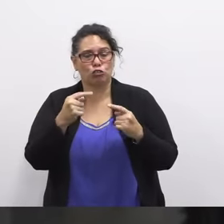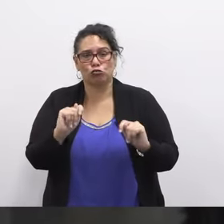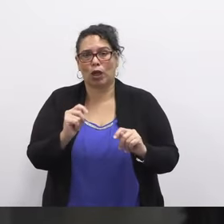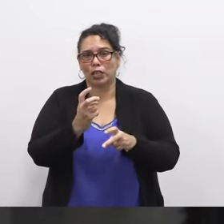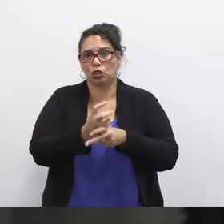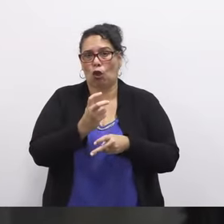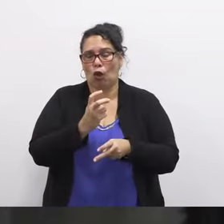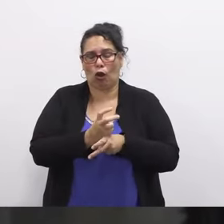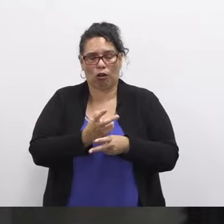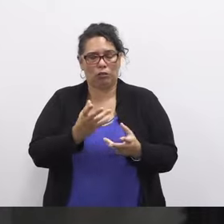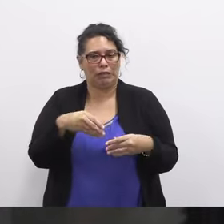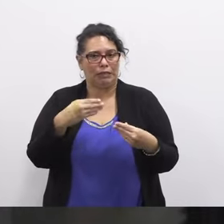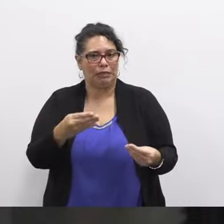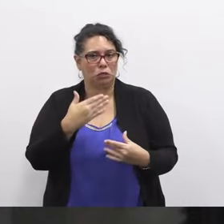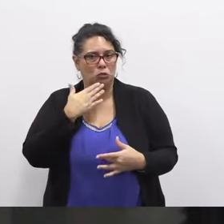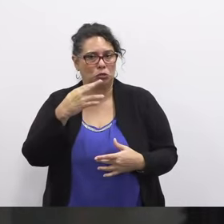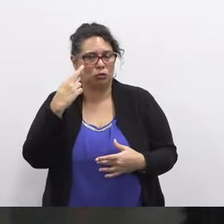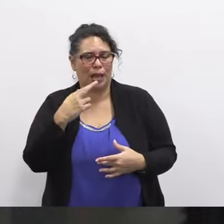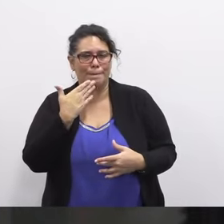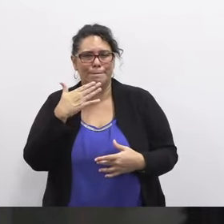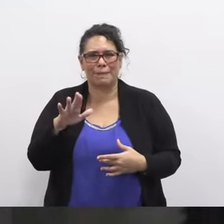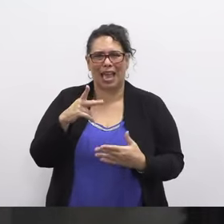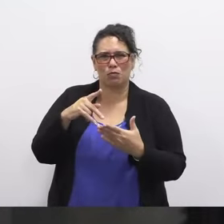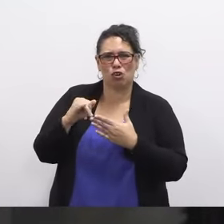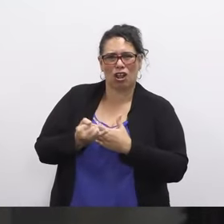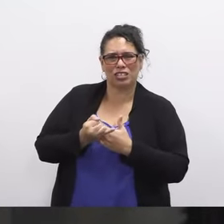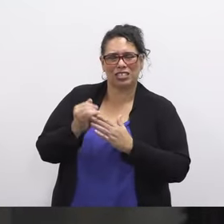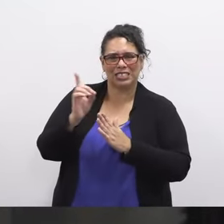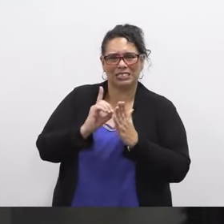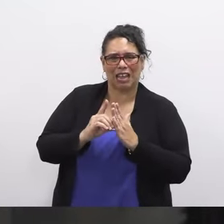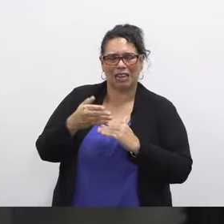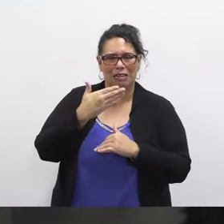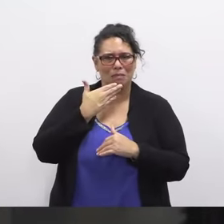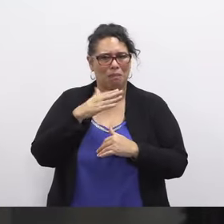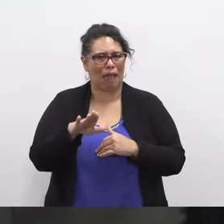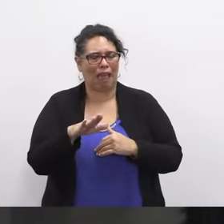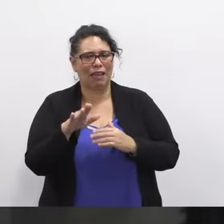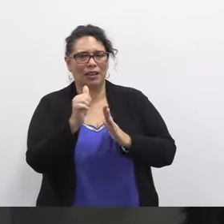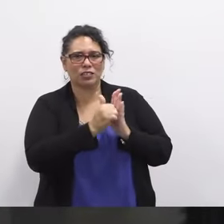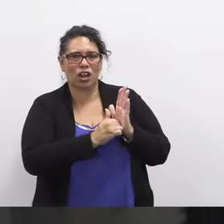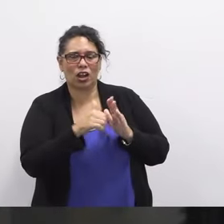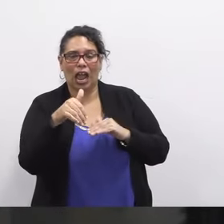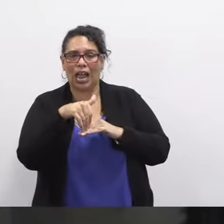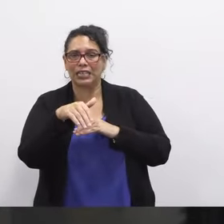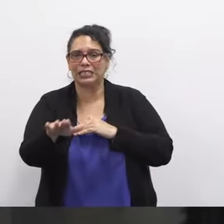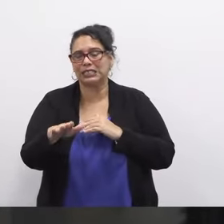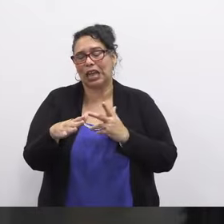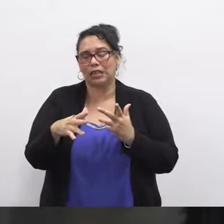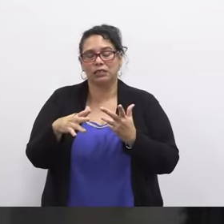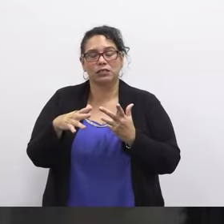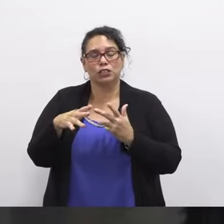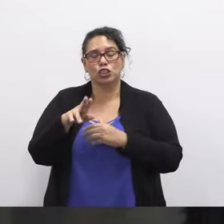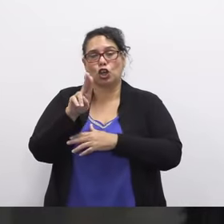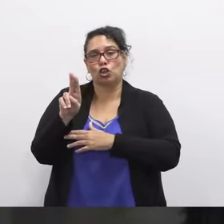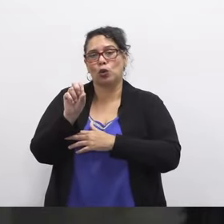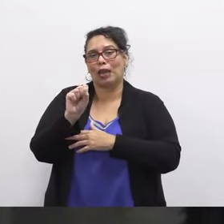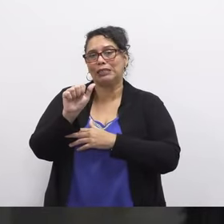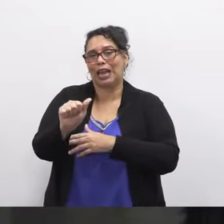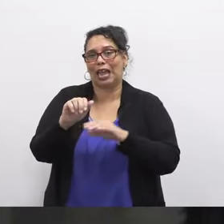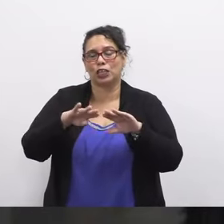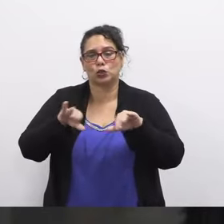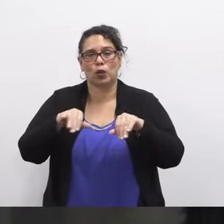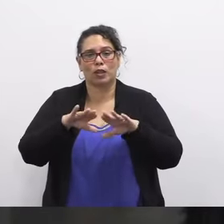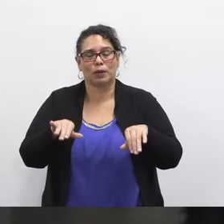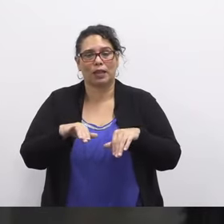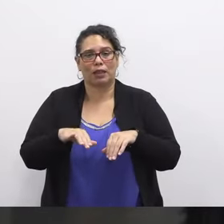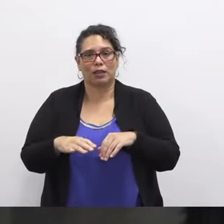to legitimize a bad project design and a bad agenda. I sent the facility schematics up to USA Swimming. The head